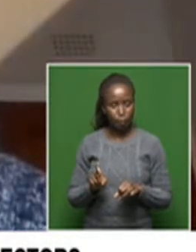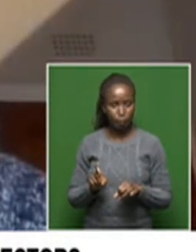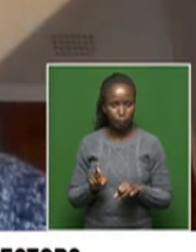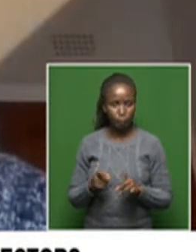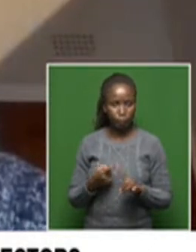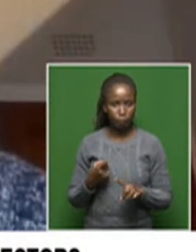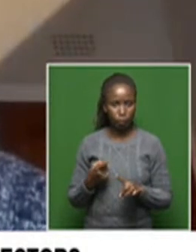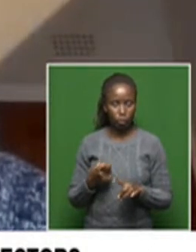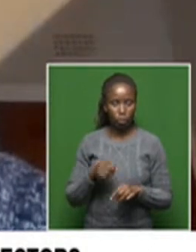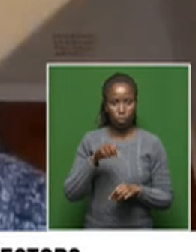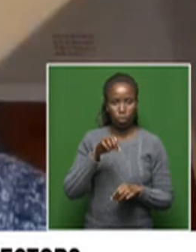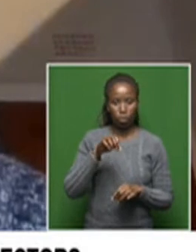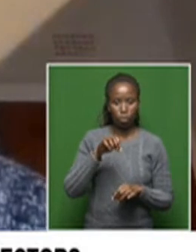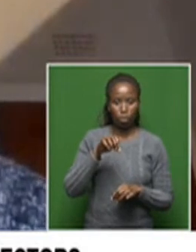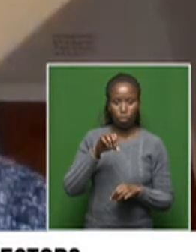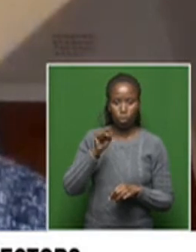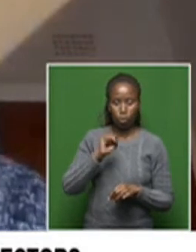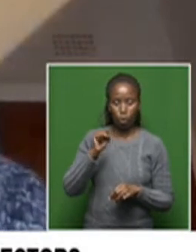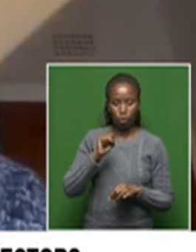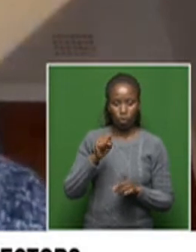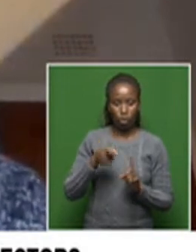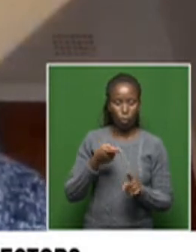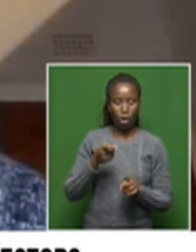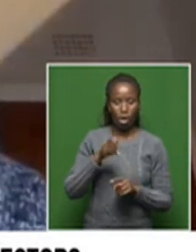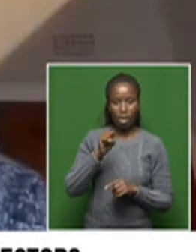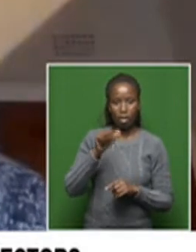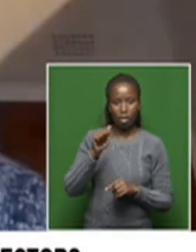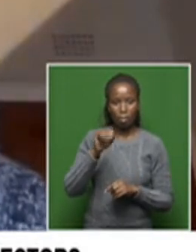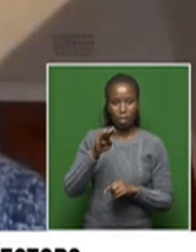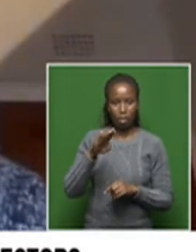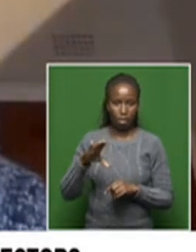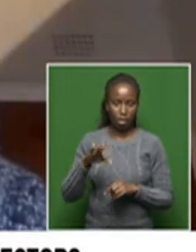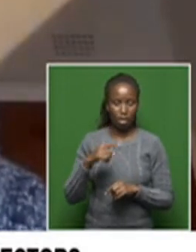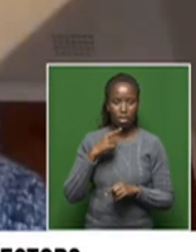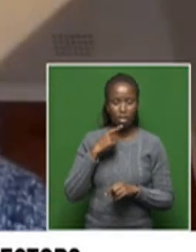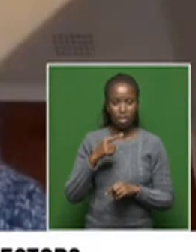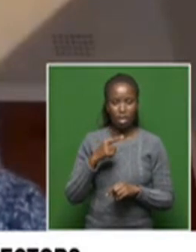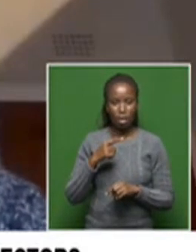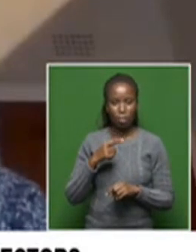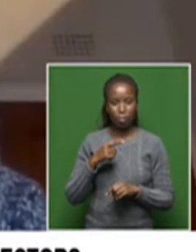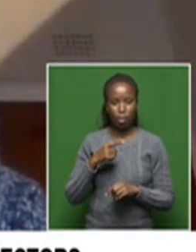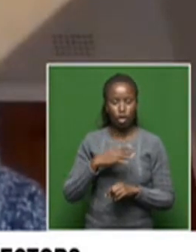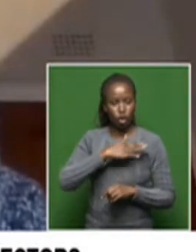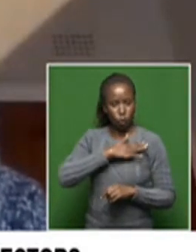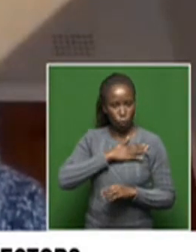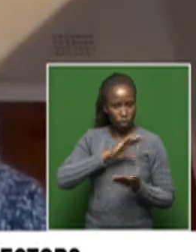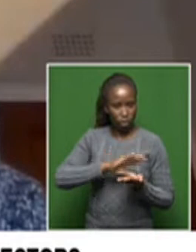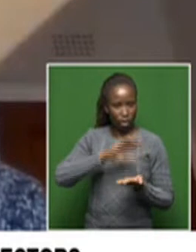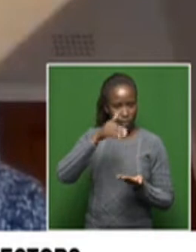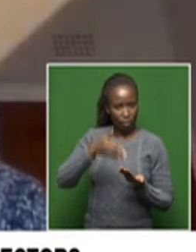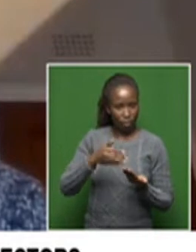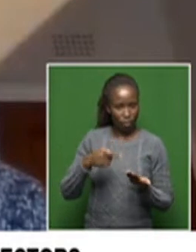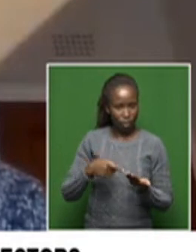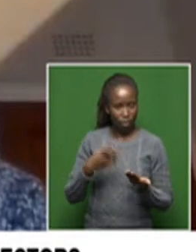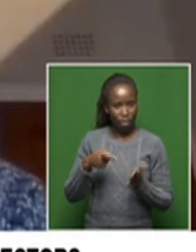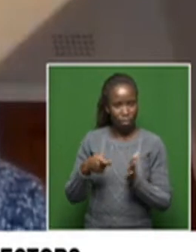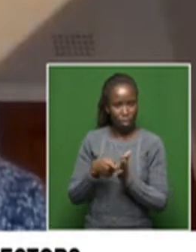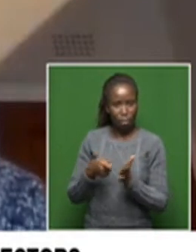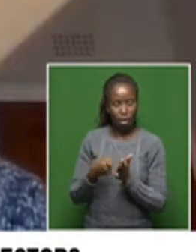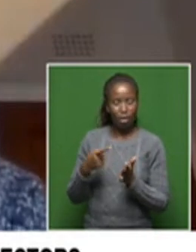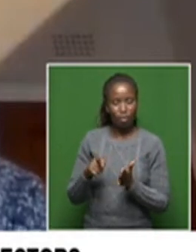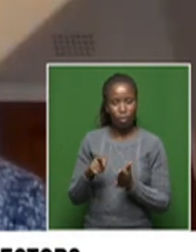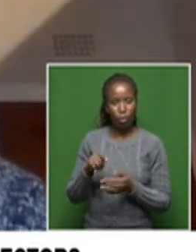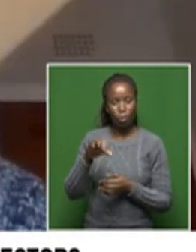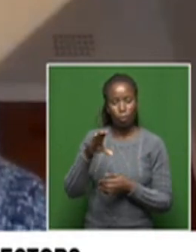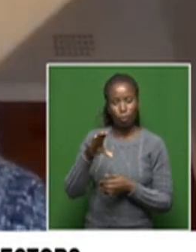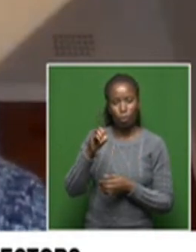comes from Sophie Mugwen at SABC. The Solidarity Fund and Treasury paid for procurement of vaccines through the COVAX